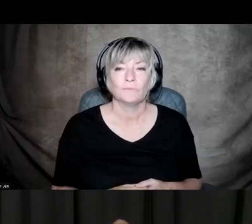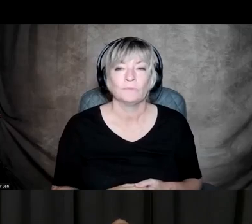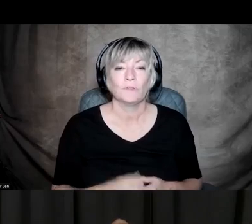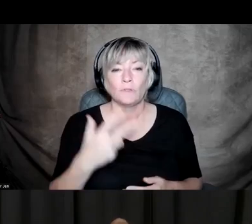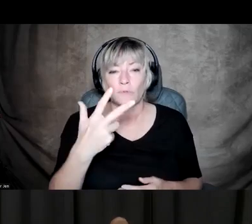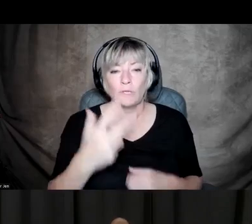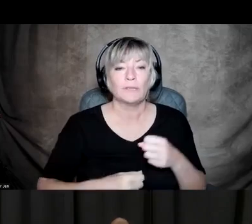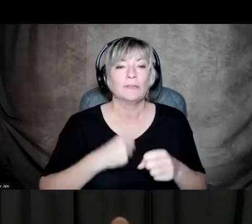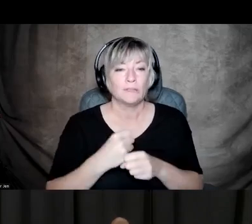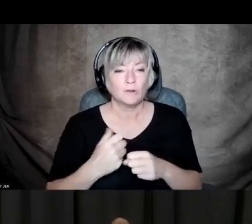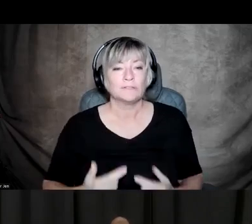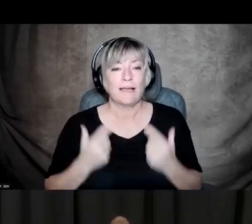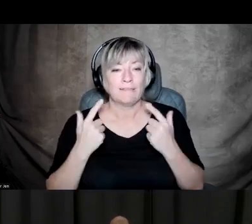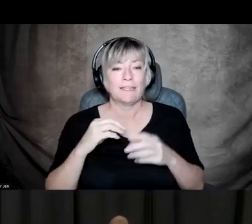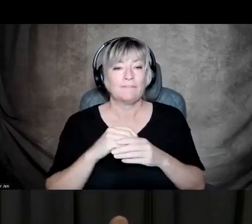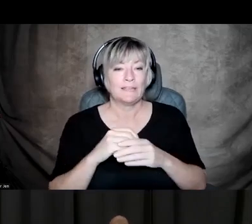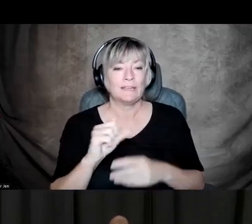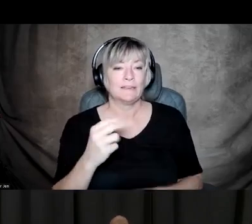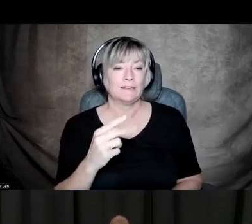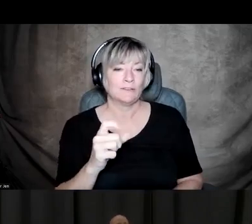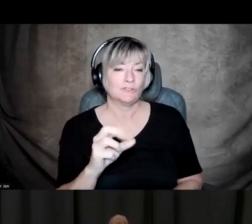For 3 years, I lived in the shelter